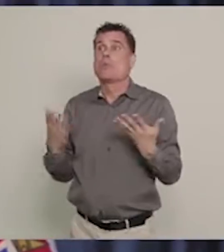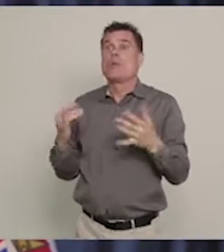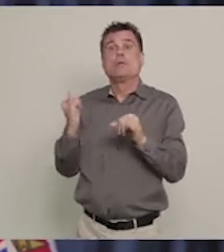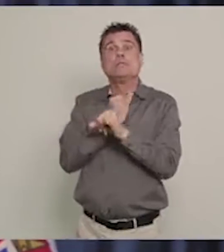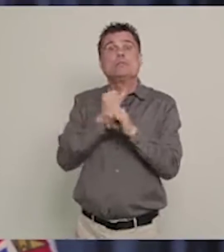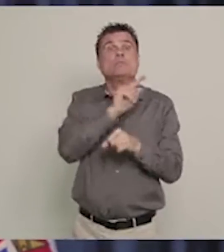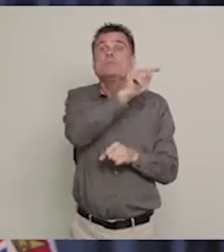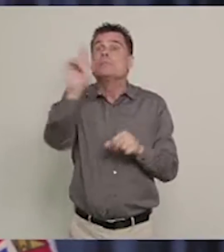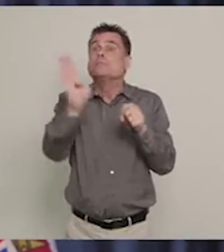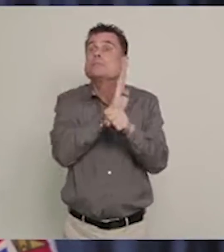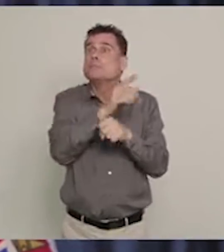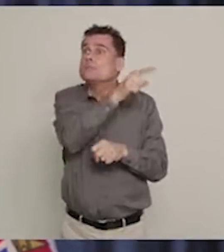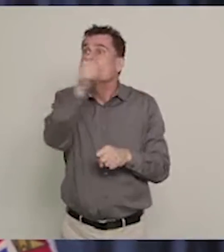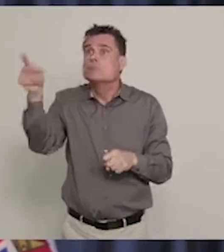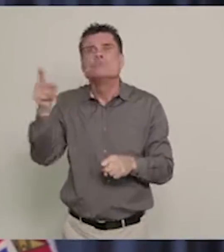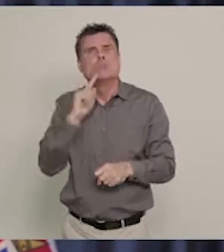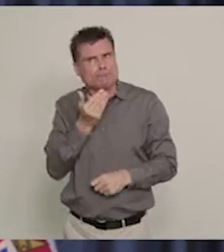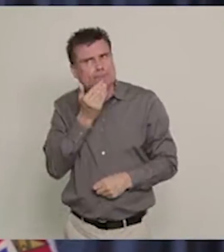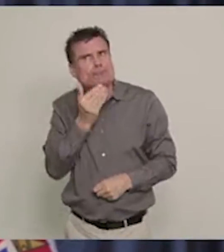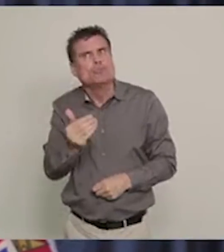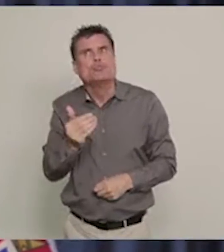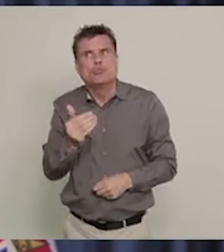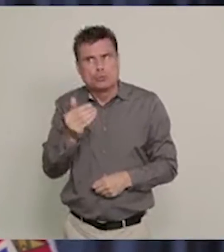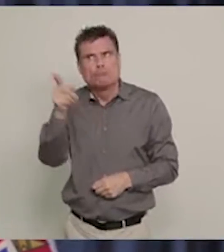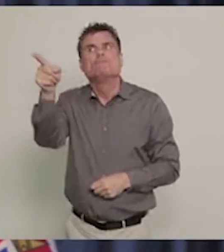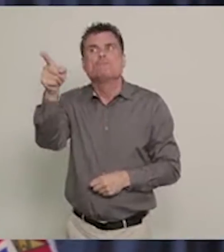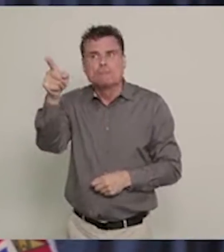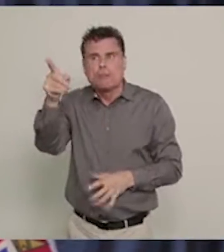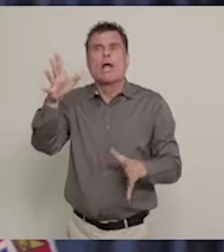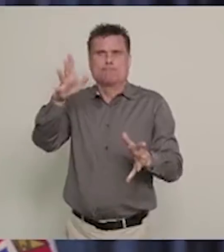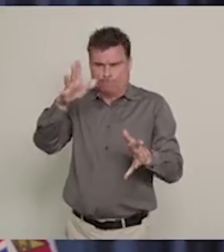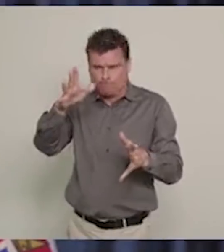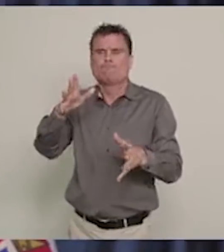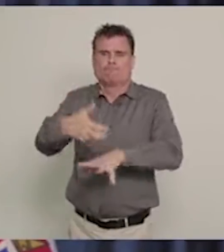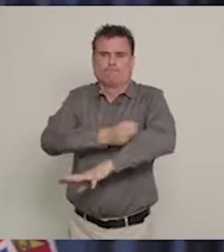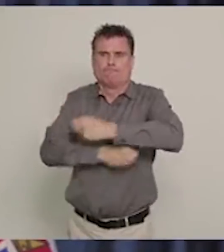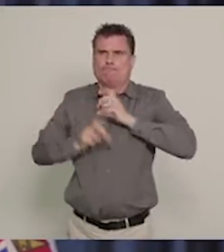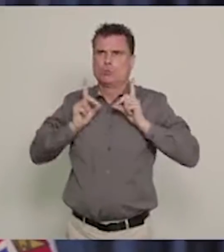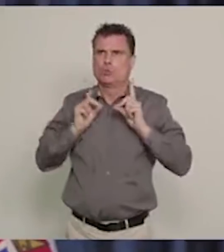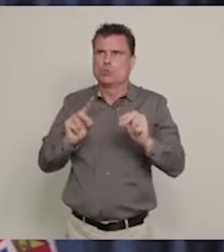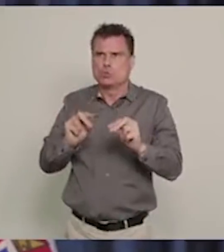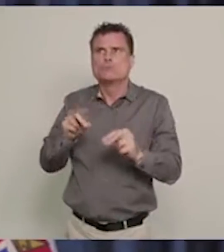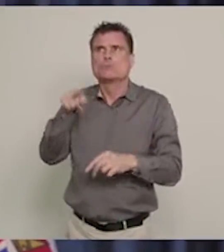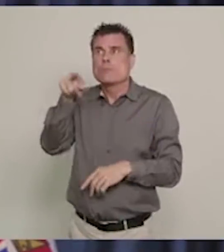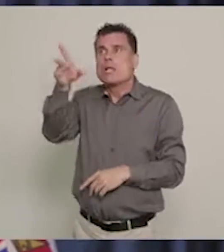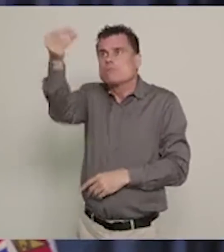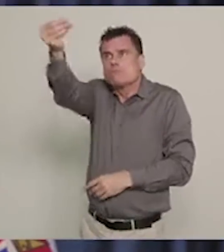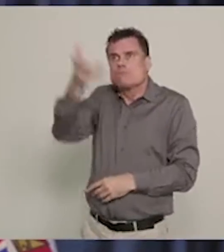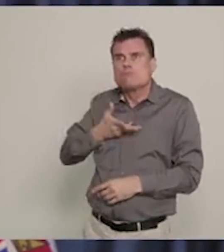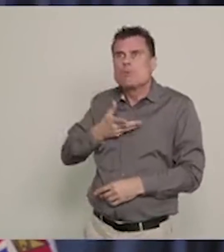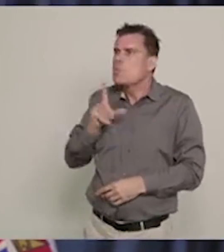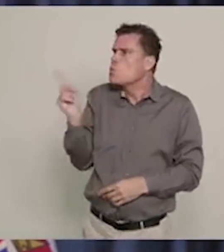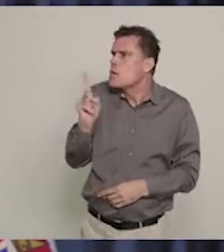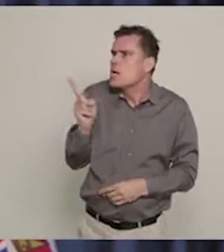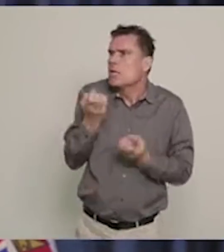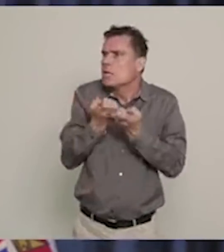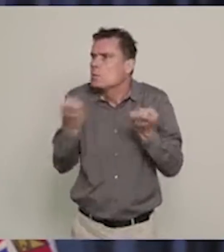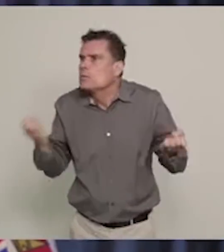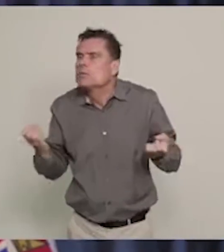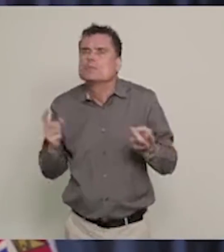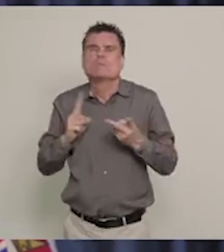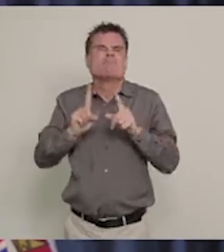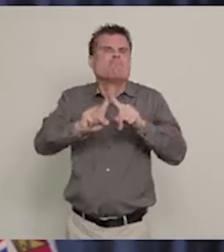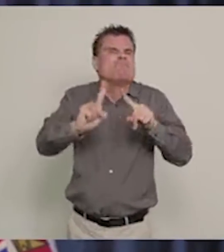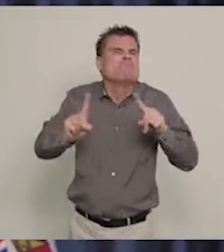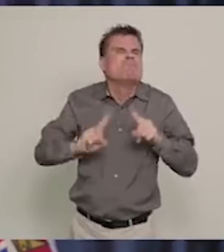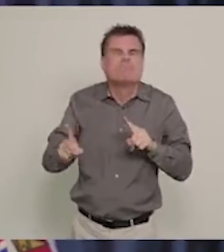equipment may well be out there. We're also working very closely with the federal government on this issue. The other issue that is